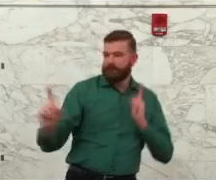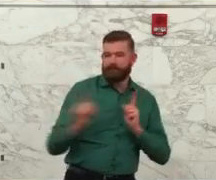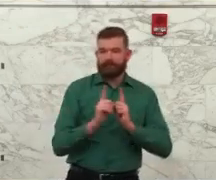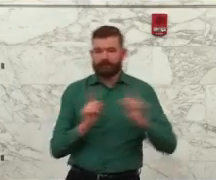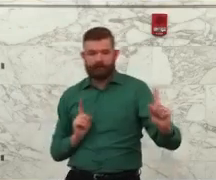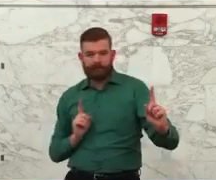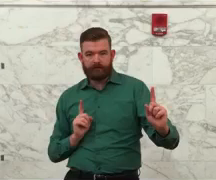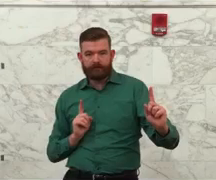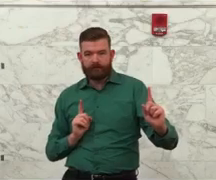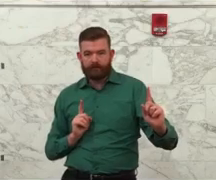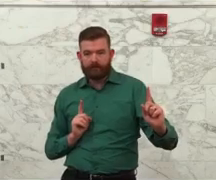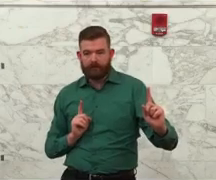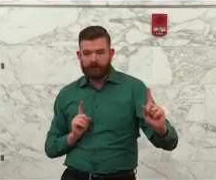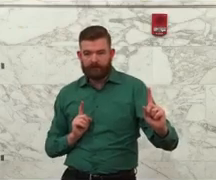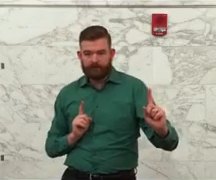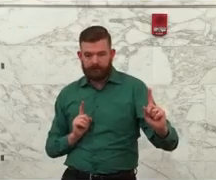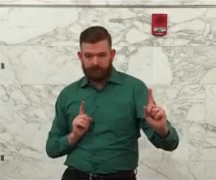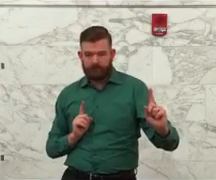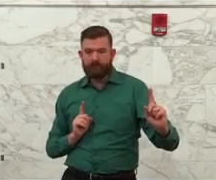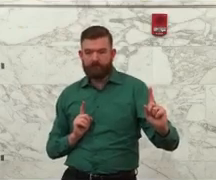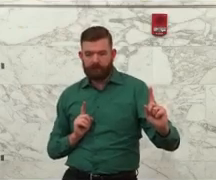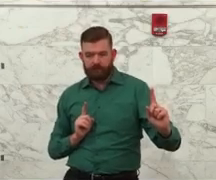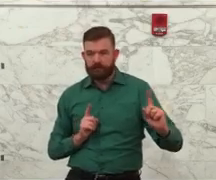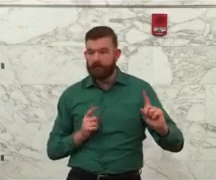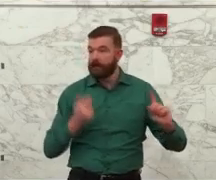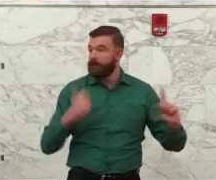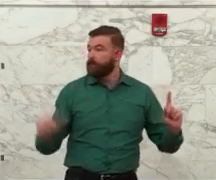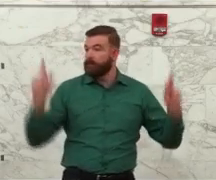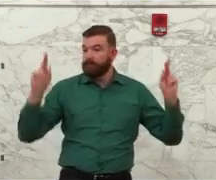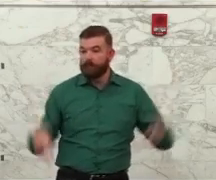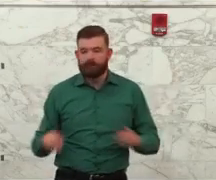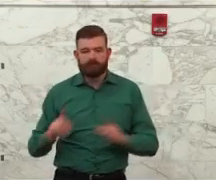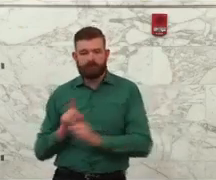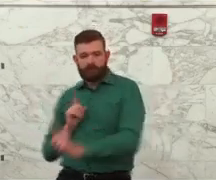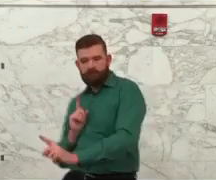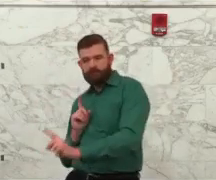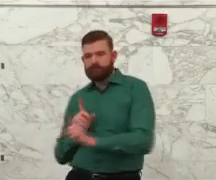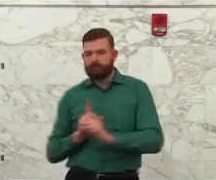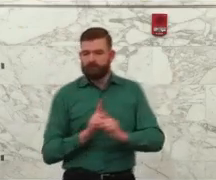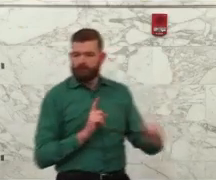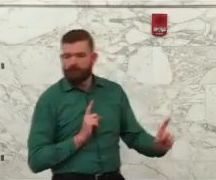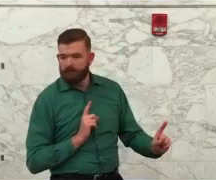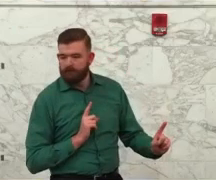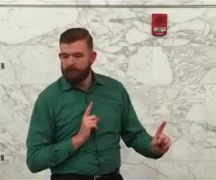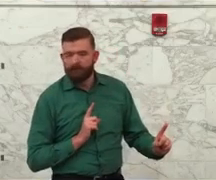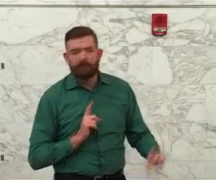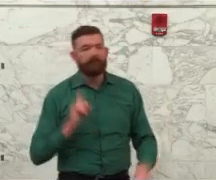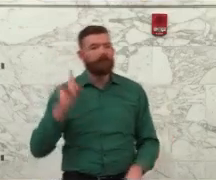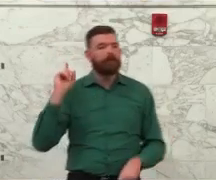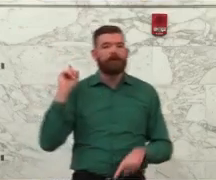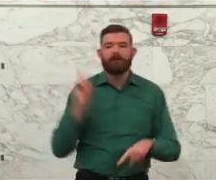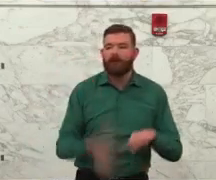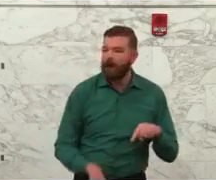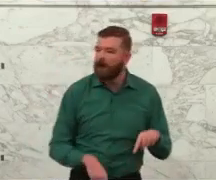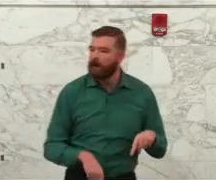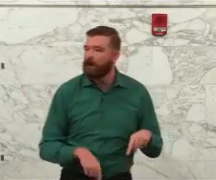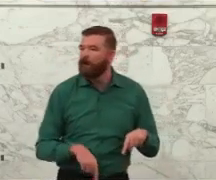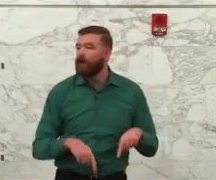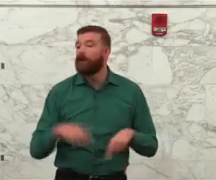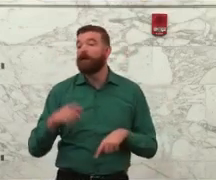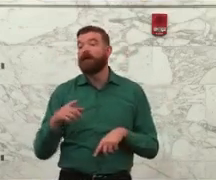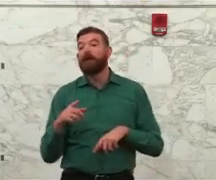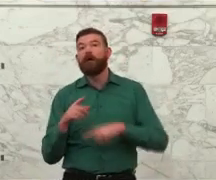distance between you and others. We cannot have what we've seen too often in other states, again,